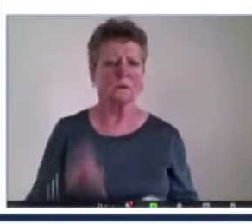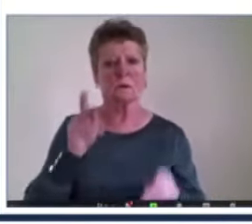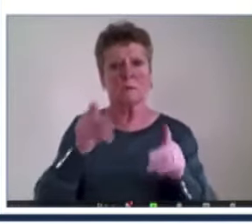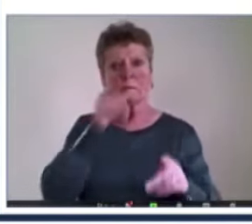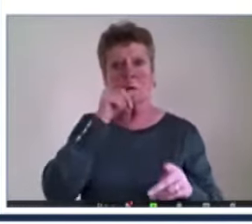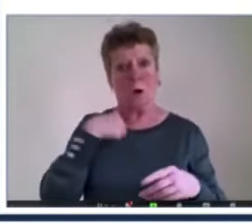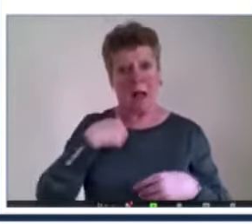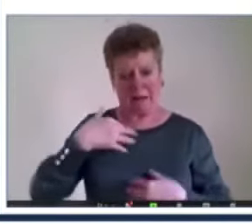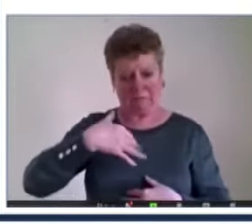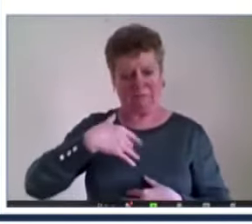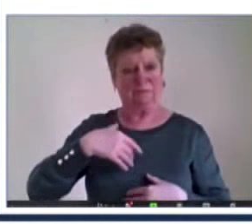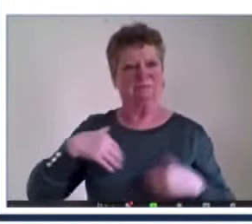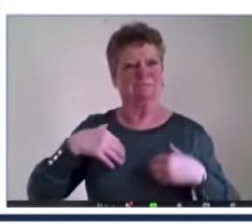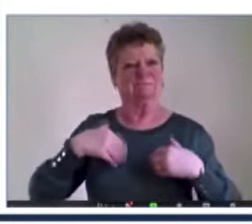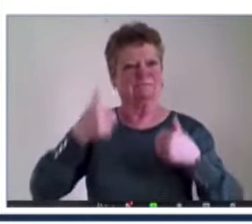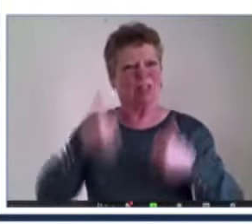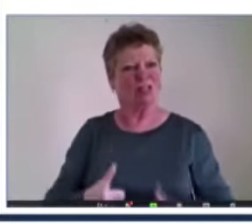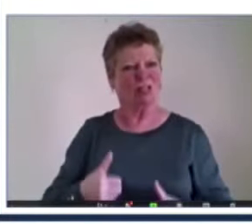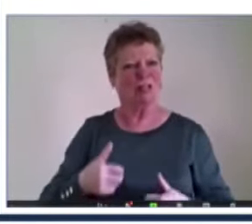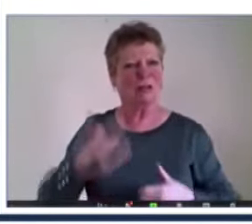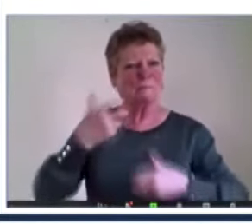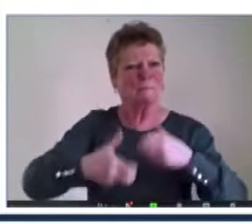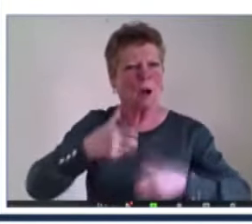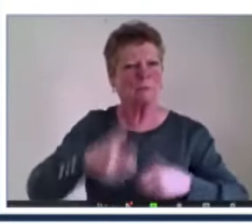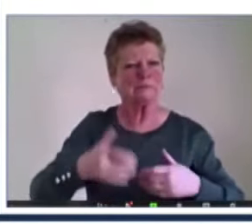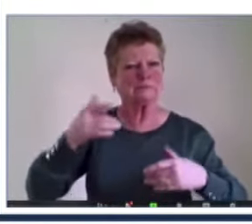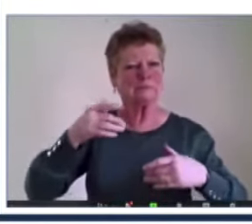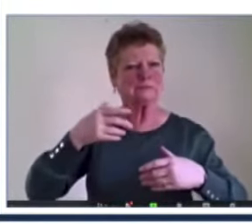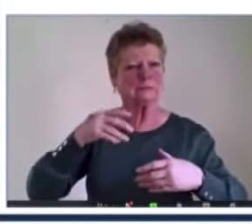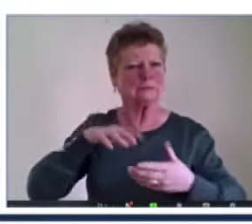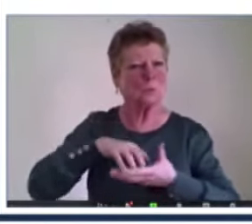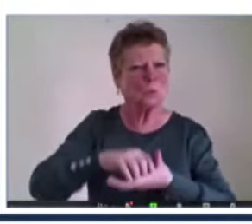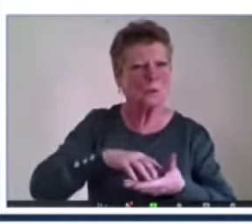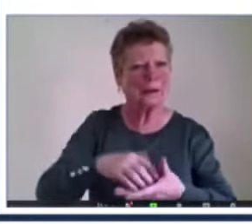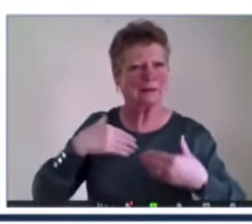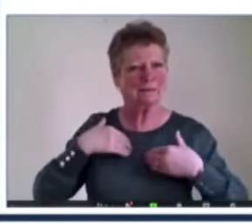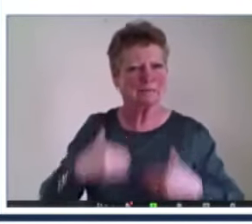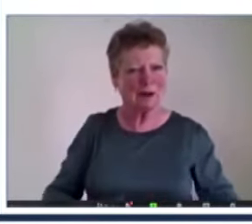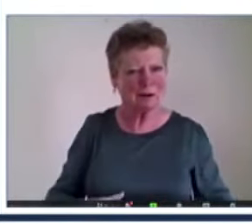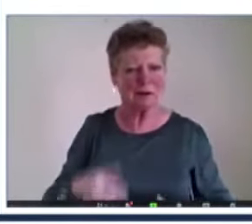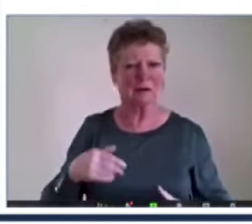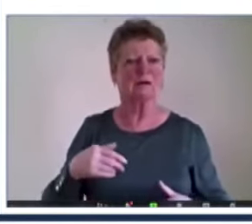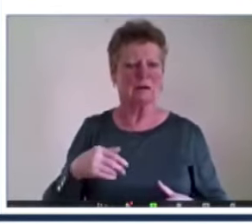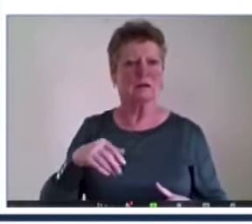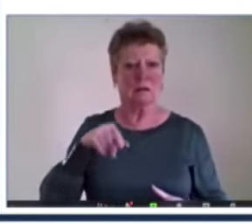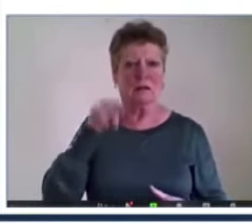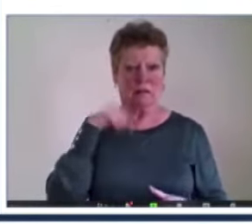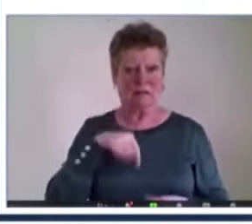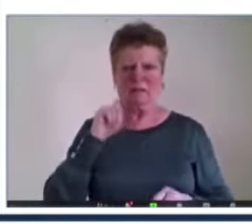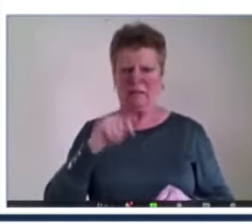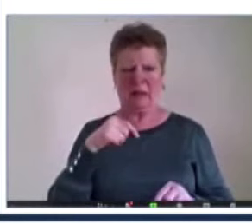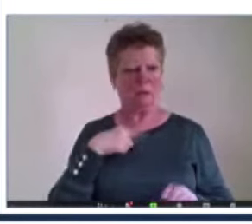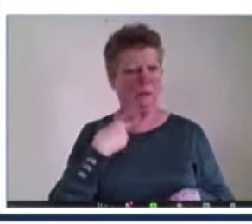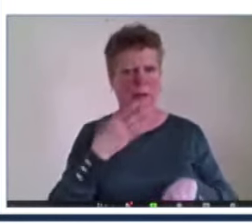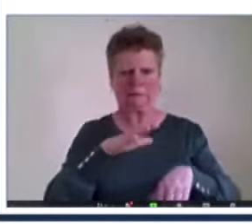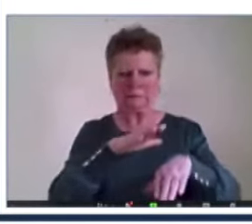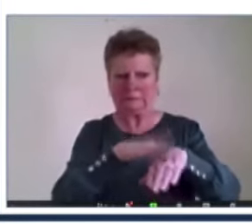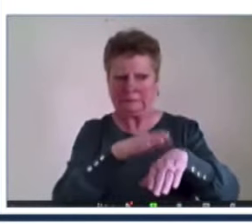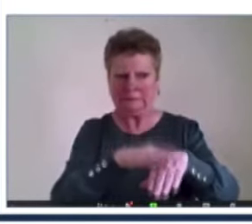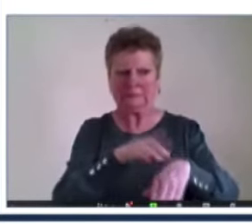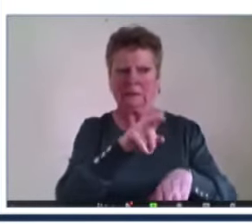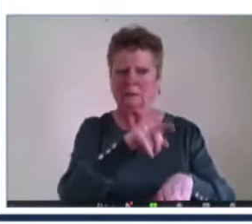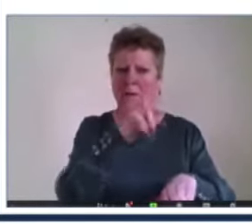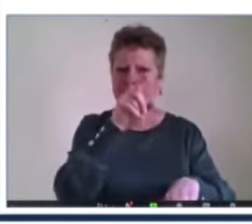conditions, one of them being immune compromised, they're the group that we have maintained all along that they need to